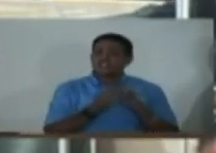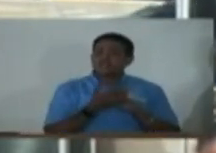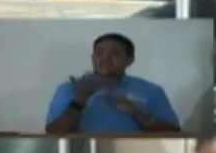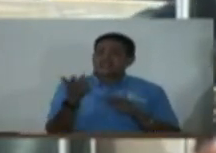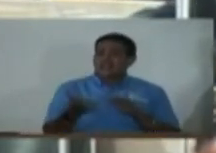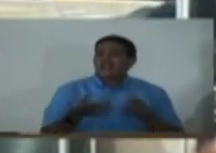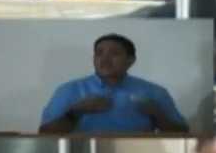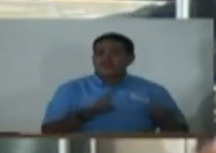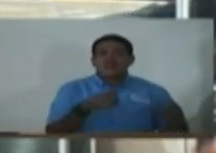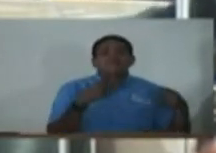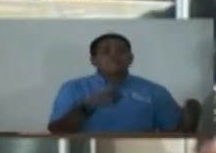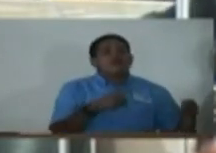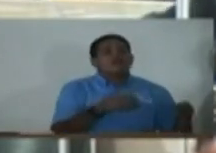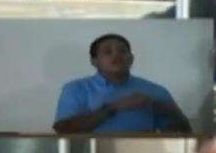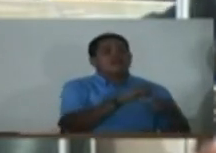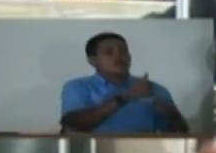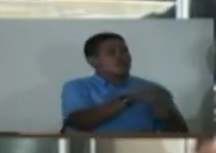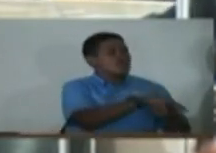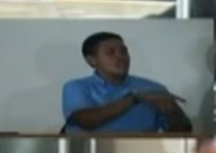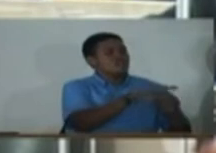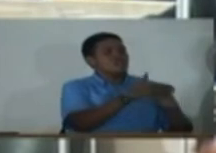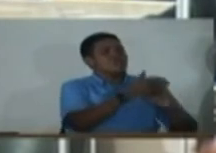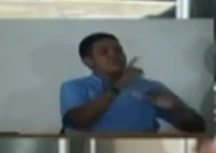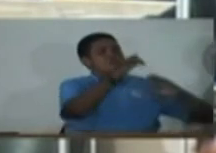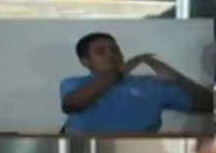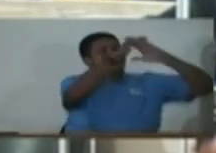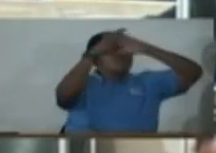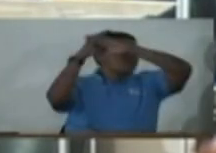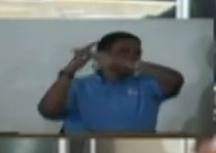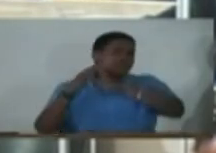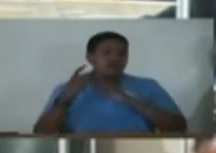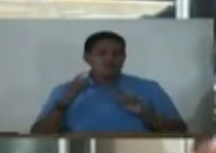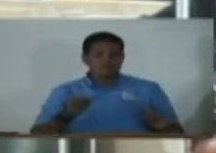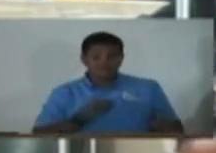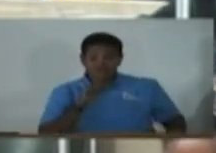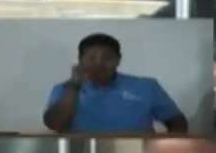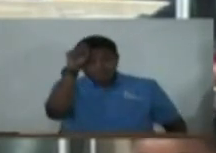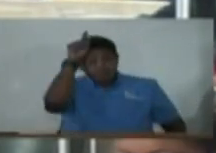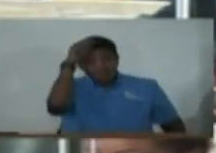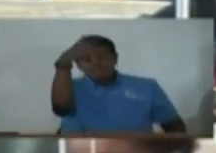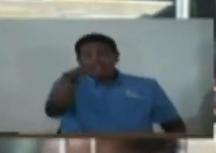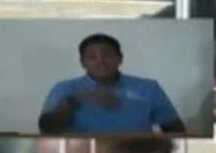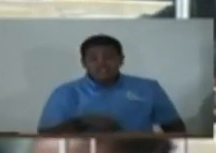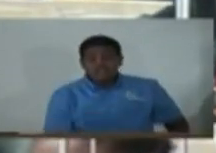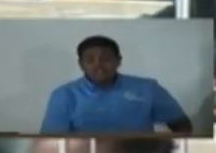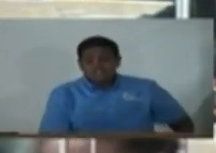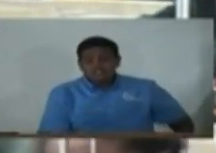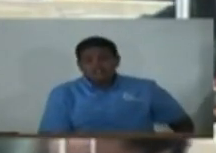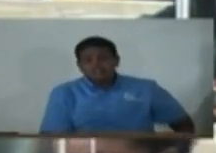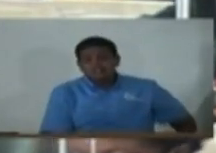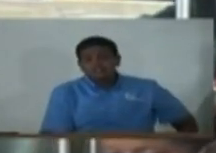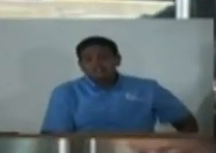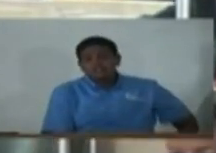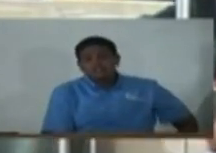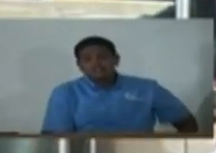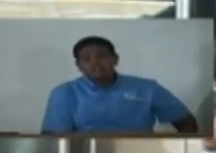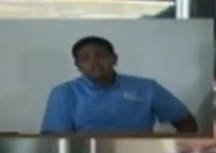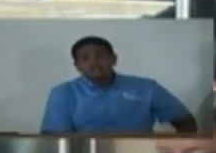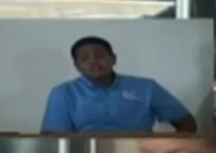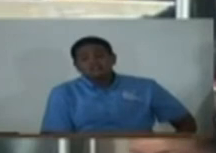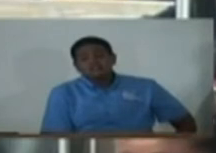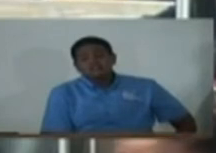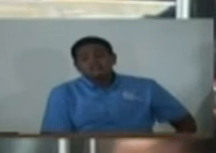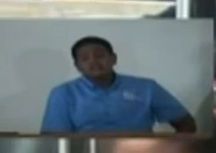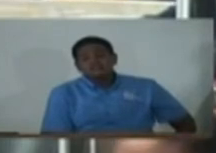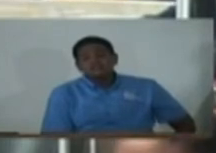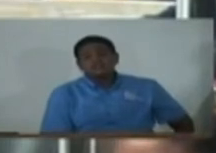while parties in another area are restricted. I understand that. You know, there are people keeping